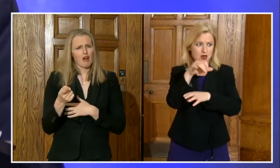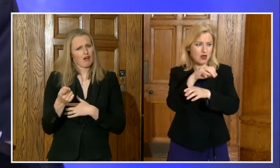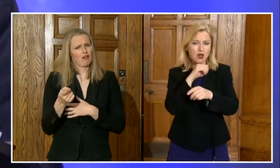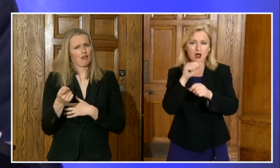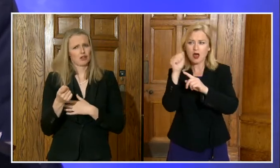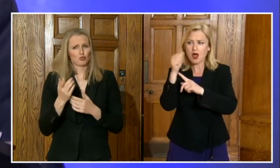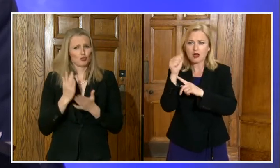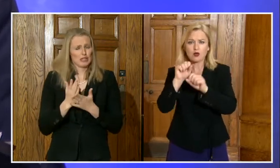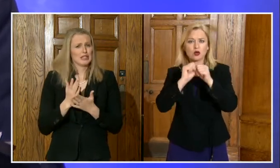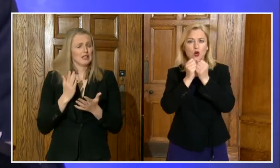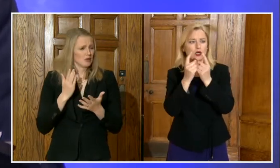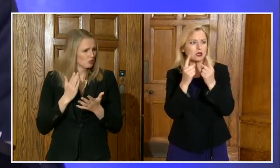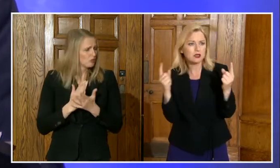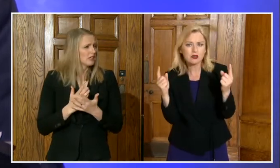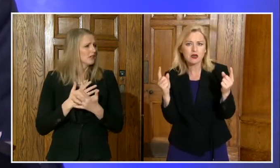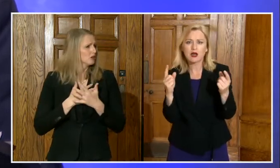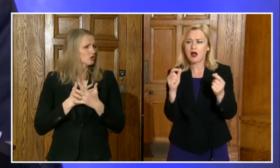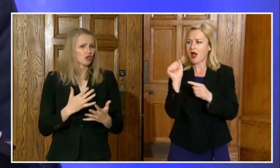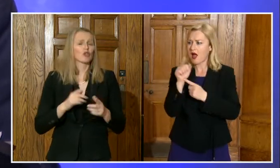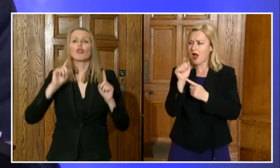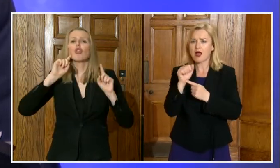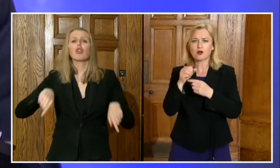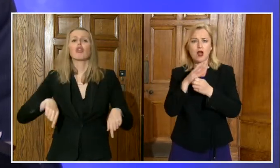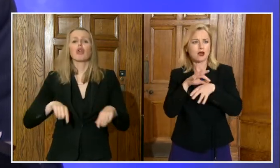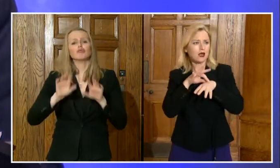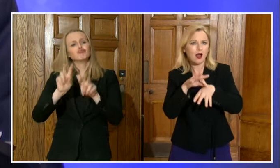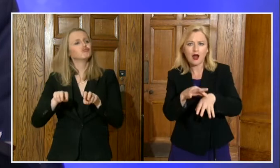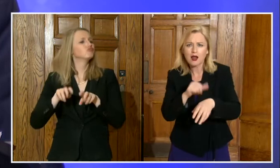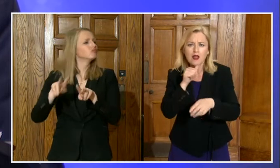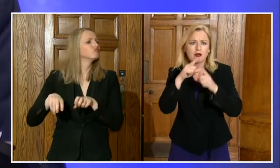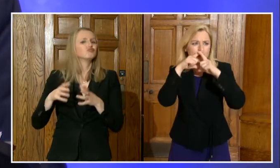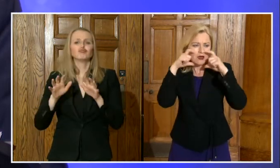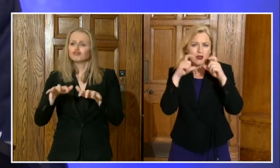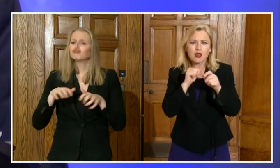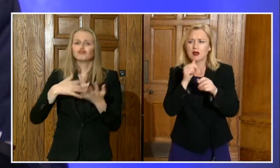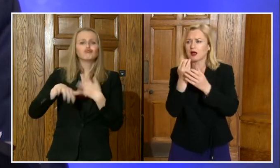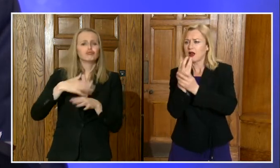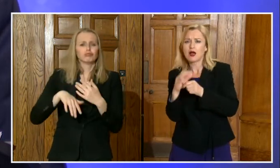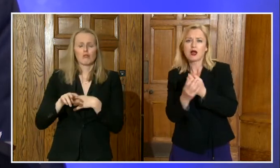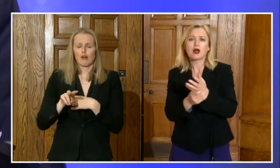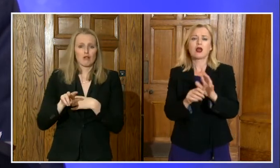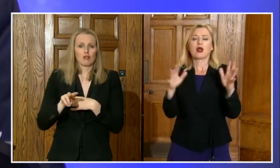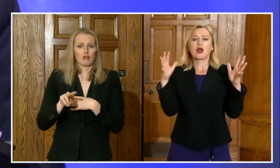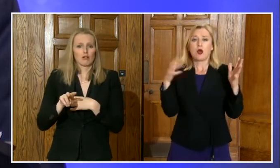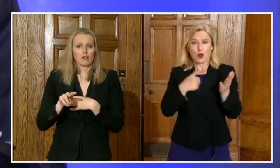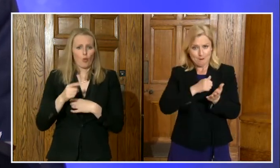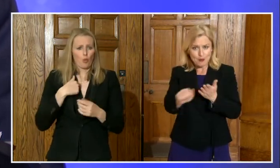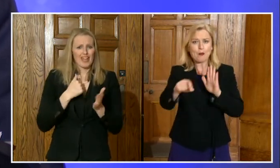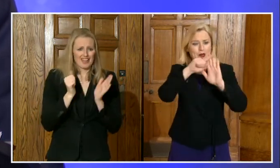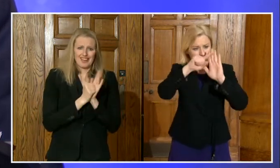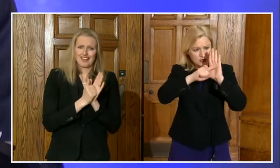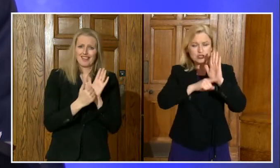that have been enunciated and published by our executive here, the government